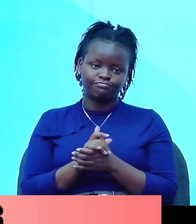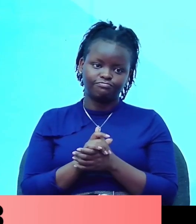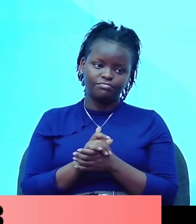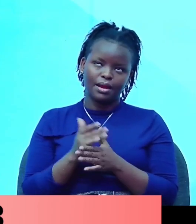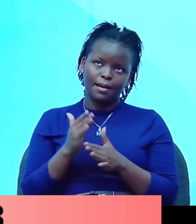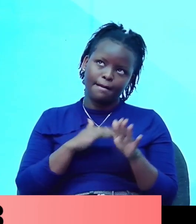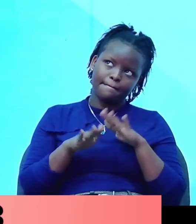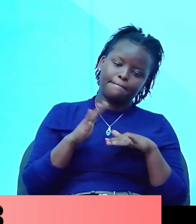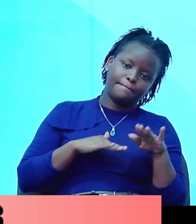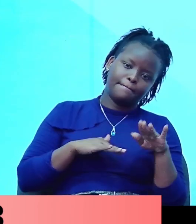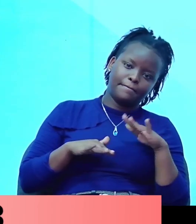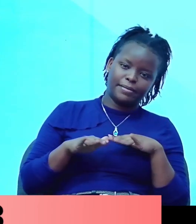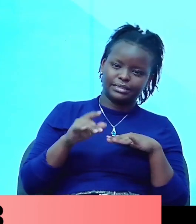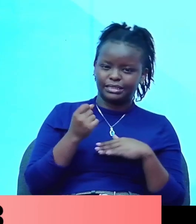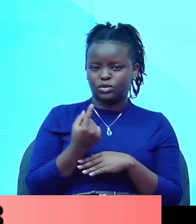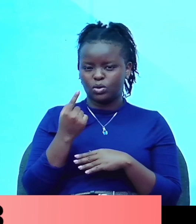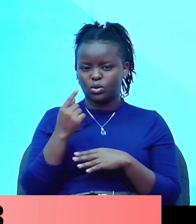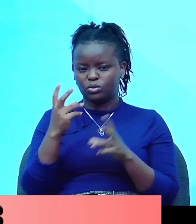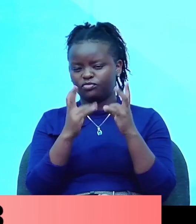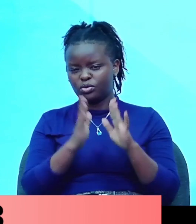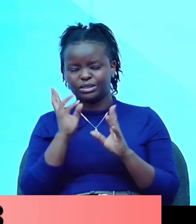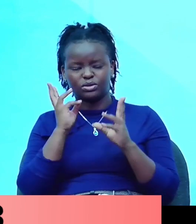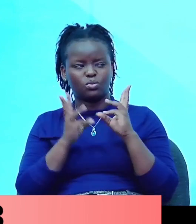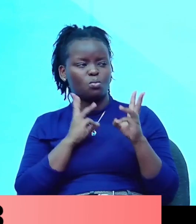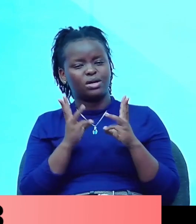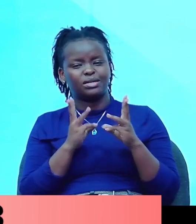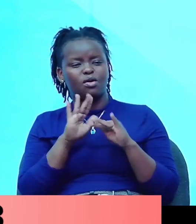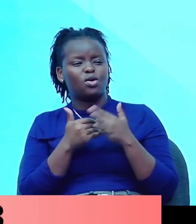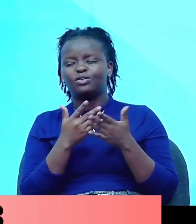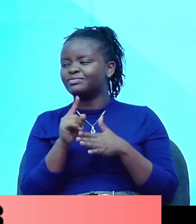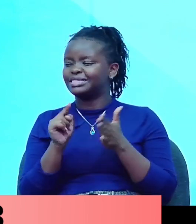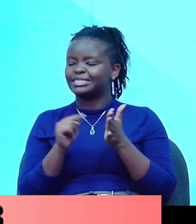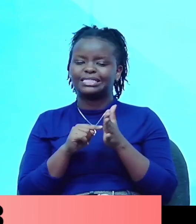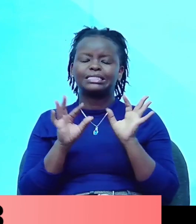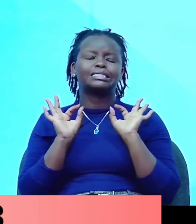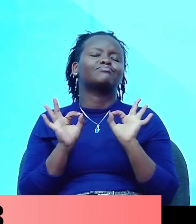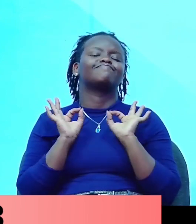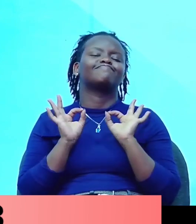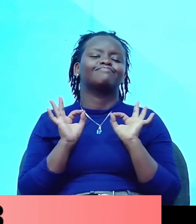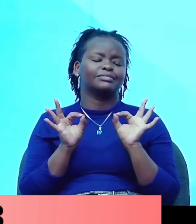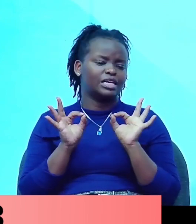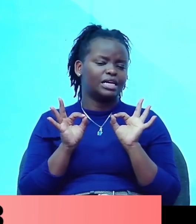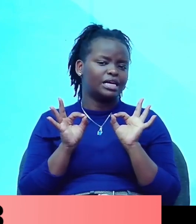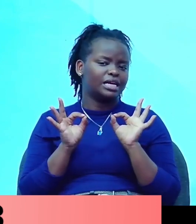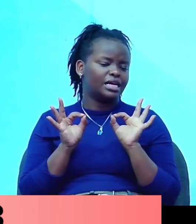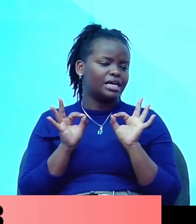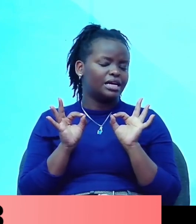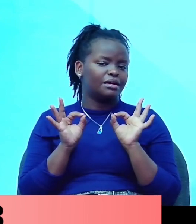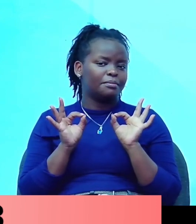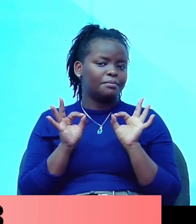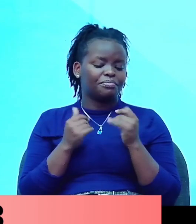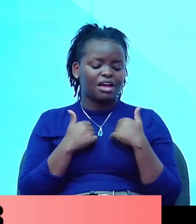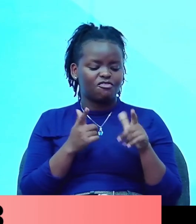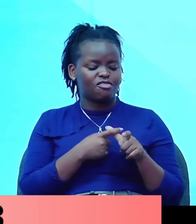I'm pretty sure our viewers will be wondering. And all of this is sounding so amazing. Yes. We have the grand prize to be